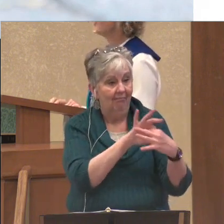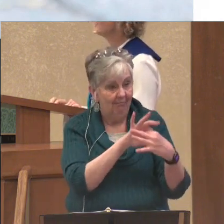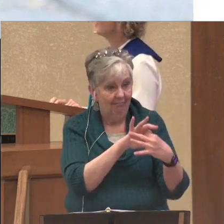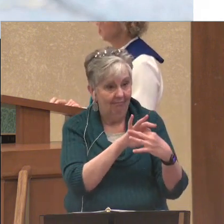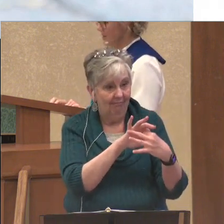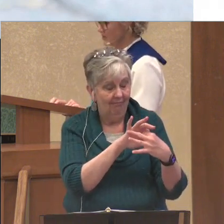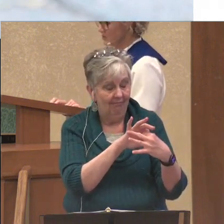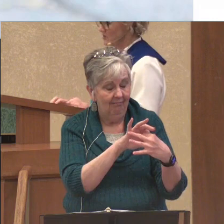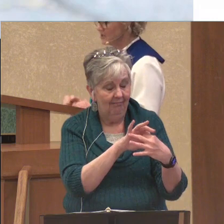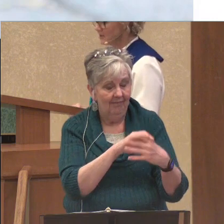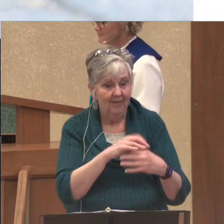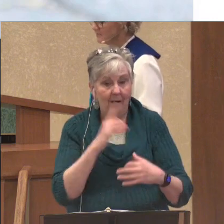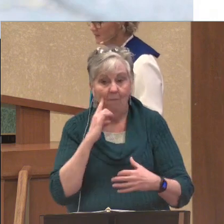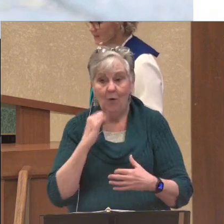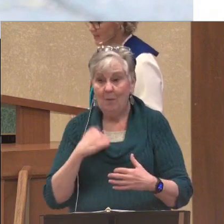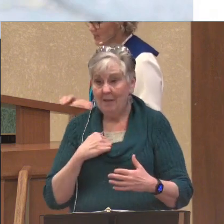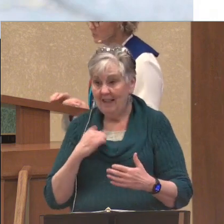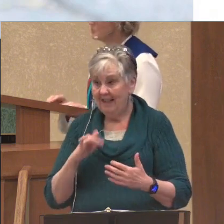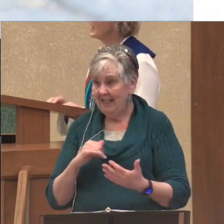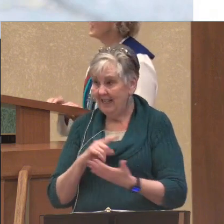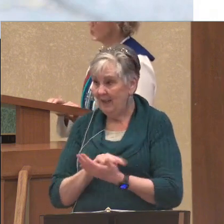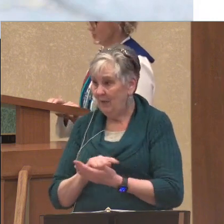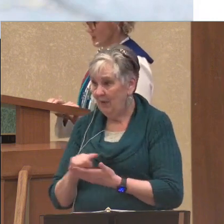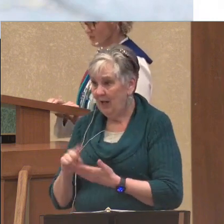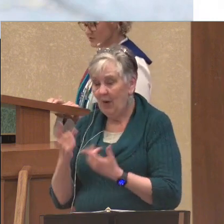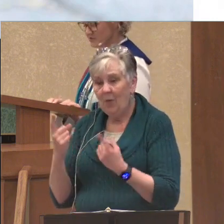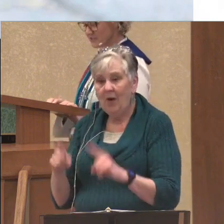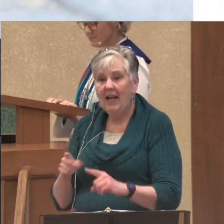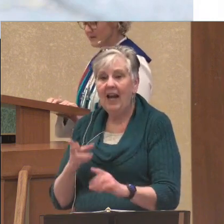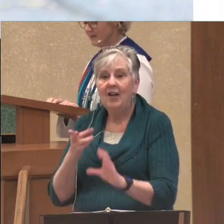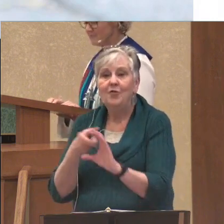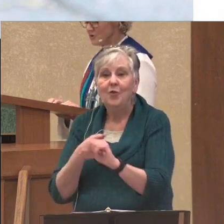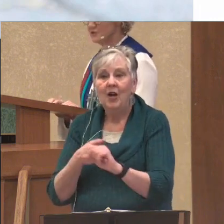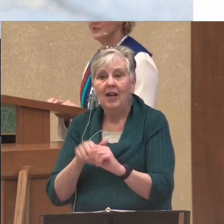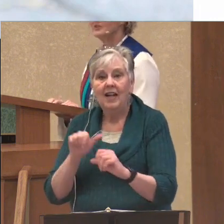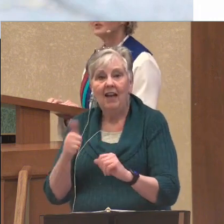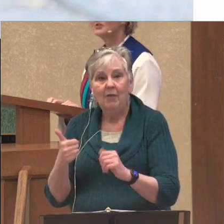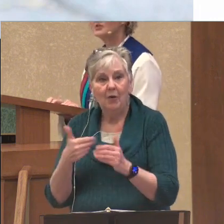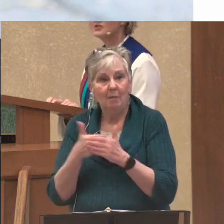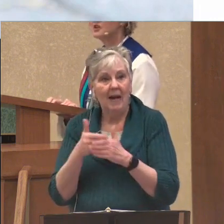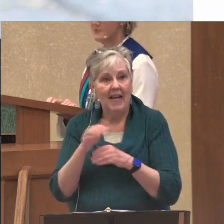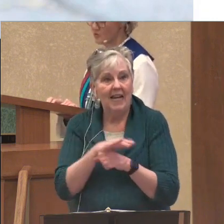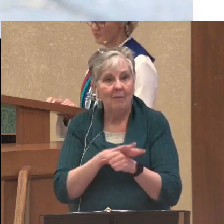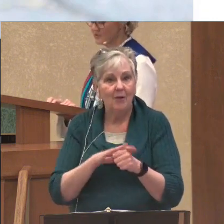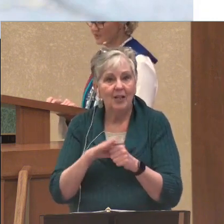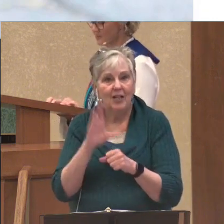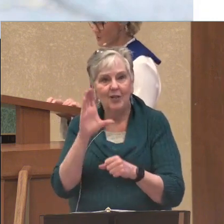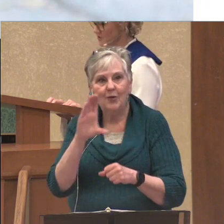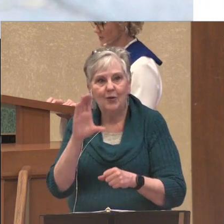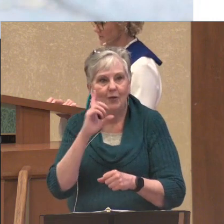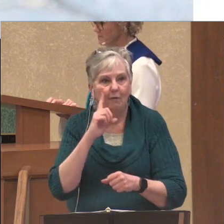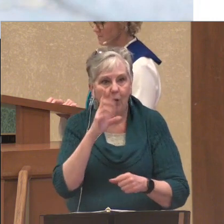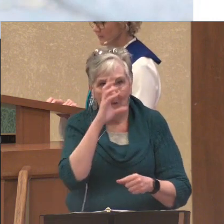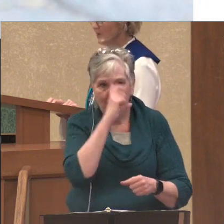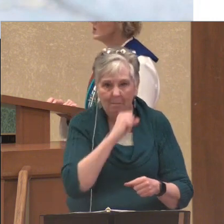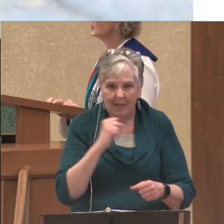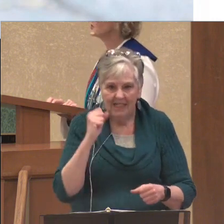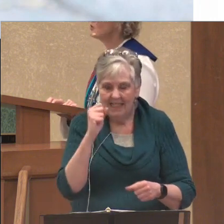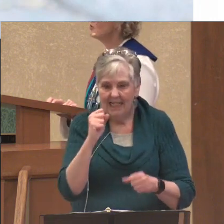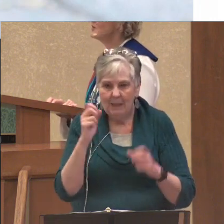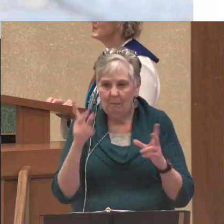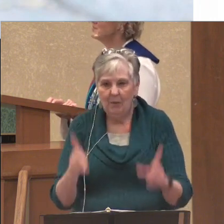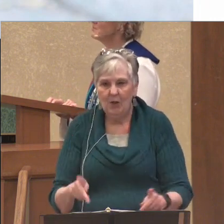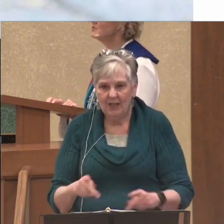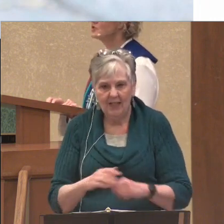And for me this past week, it was when I joined others in my neighborhood in a search for a missing person.